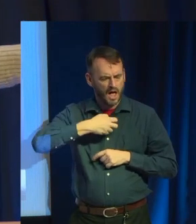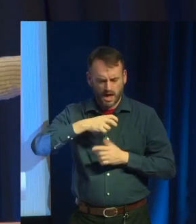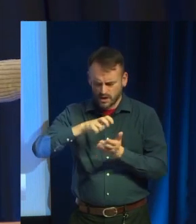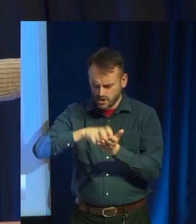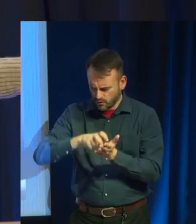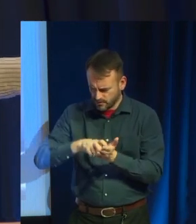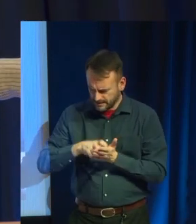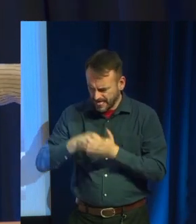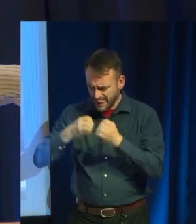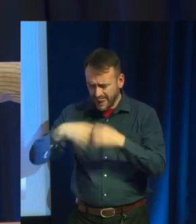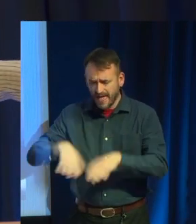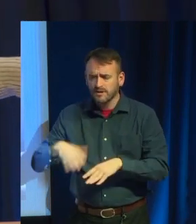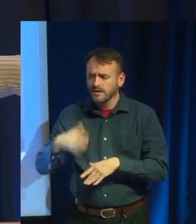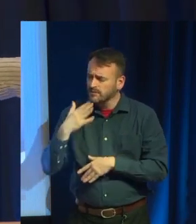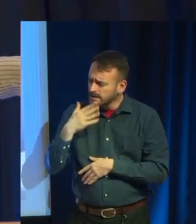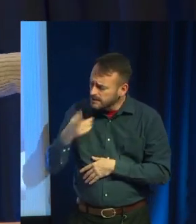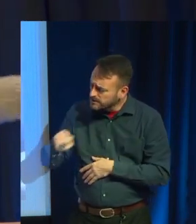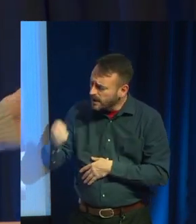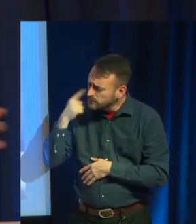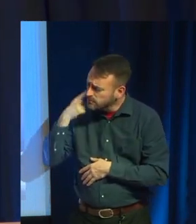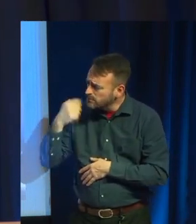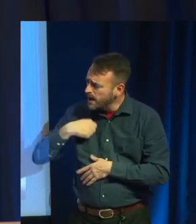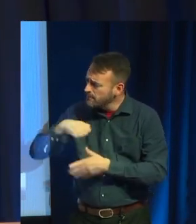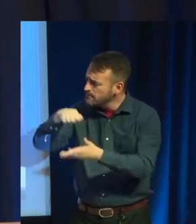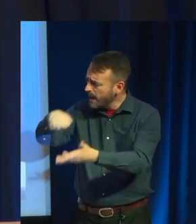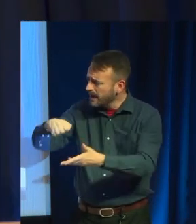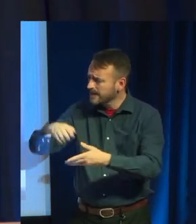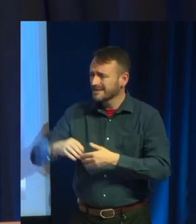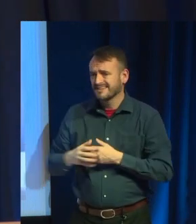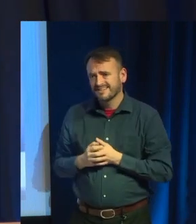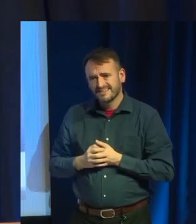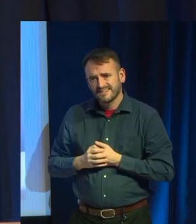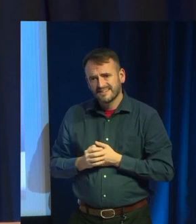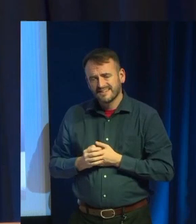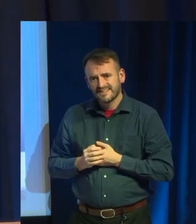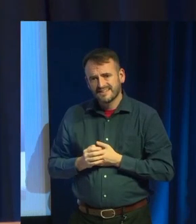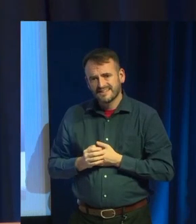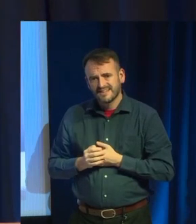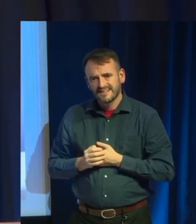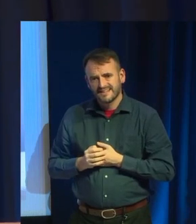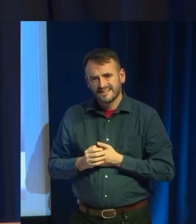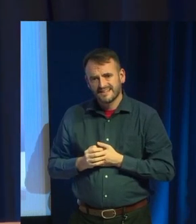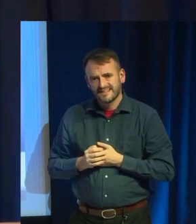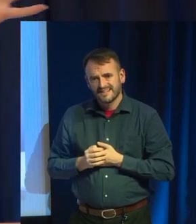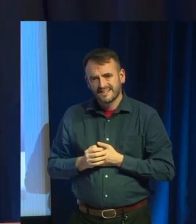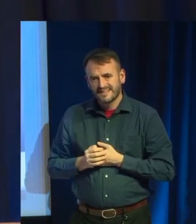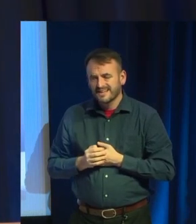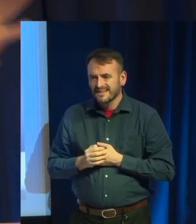my bag and see if they're in there? Because that you can hear. We had a great audio designer who did all of these